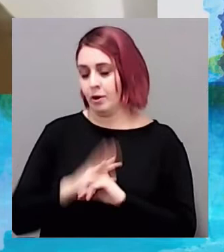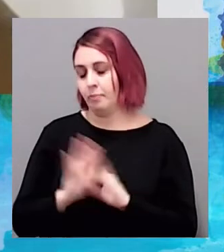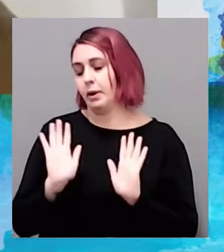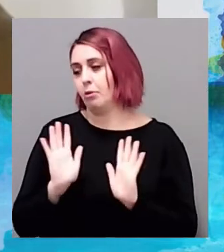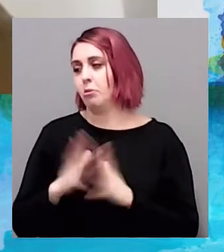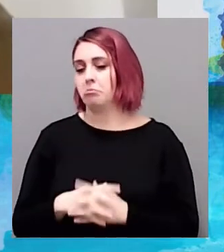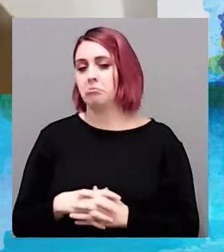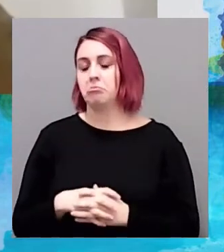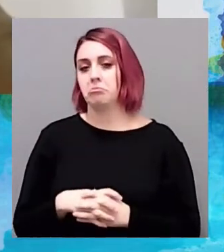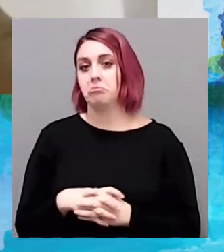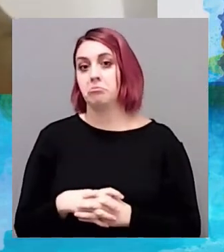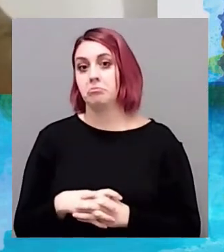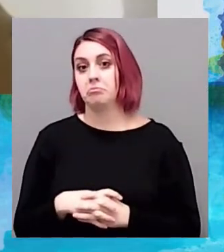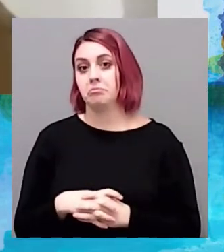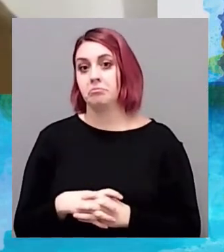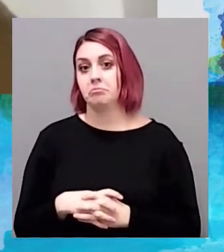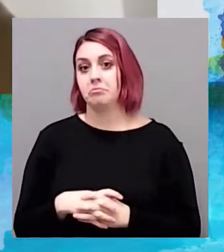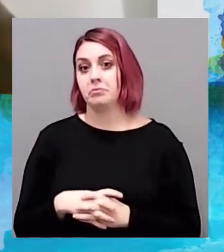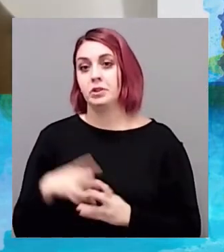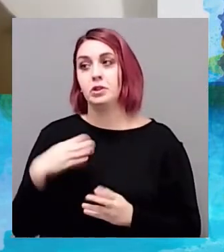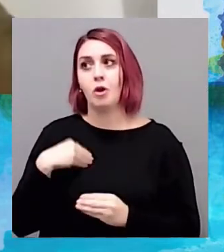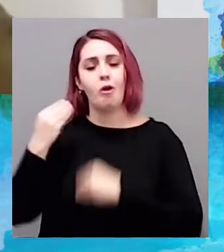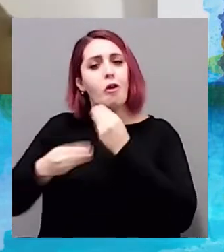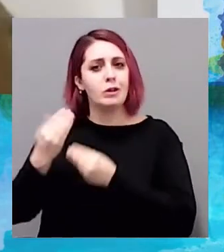This has been working for many years like this.